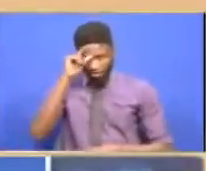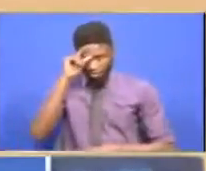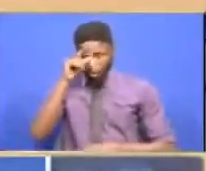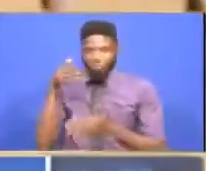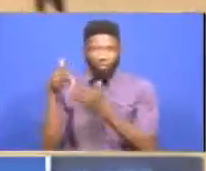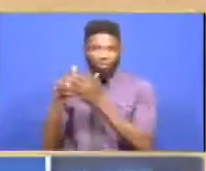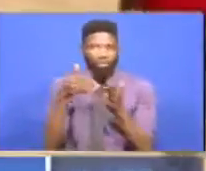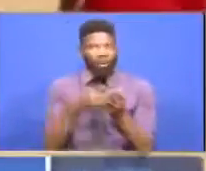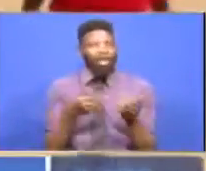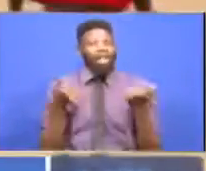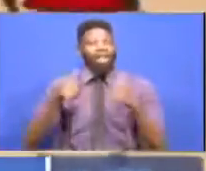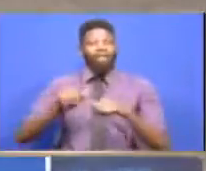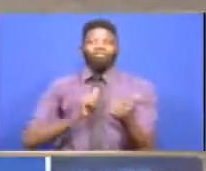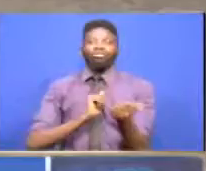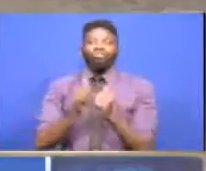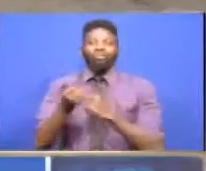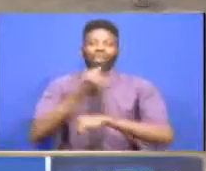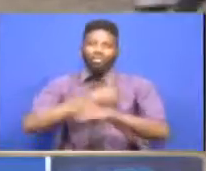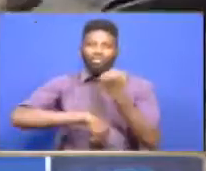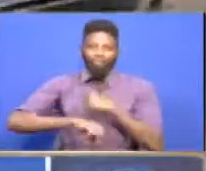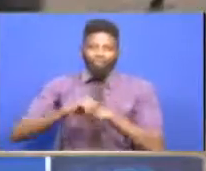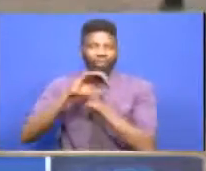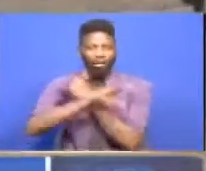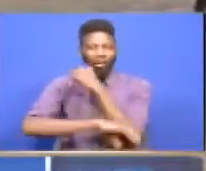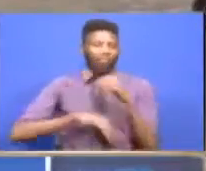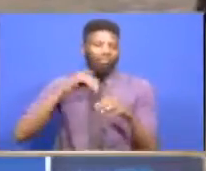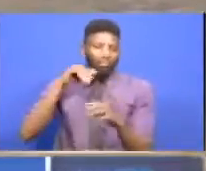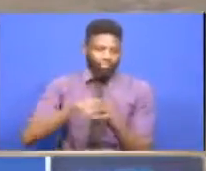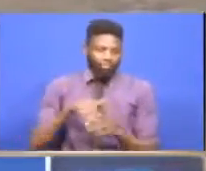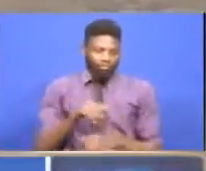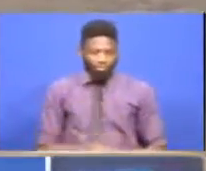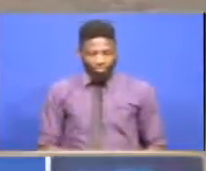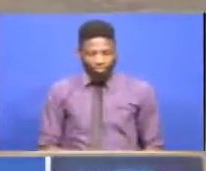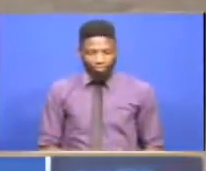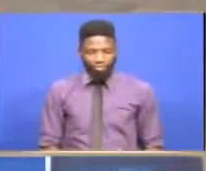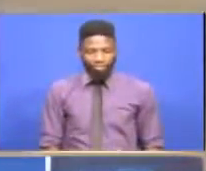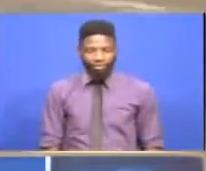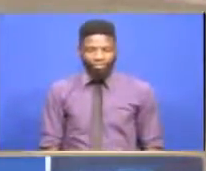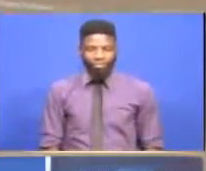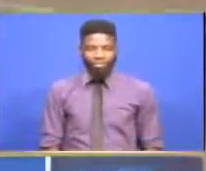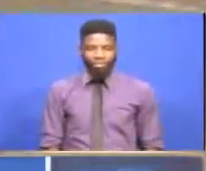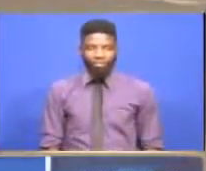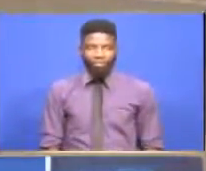sports activities within the country. Frederick Muki for Channel One Sports.